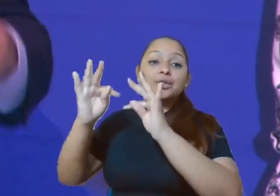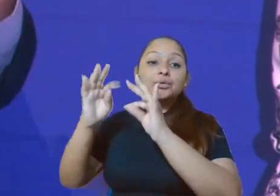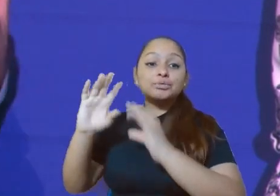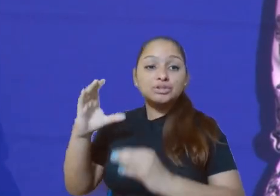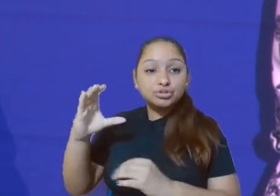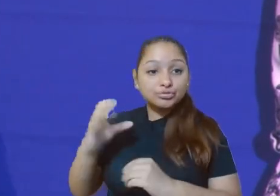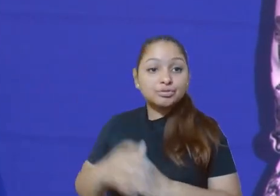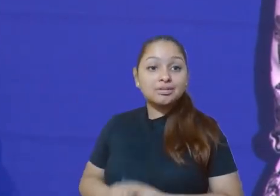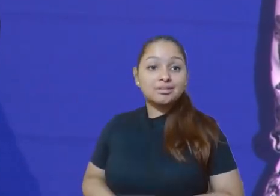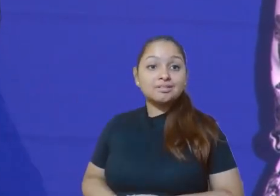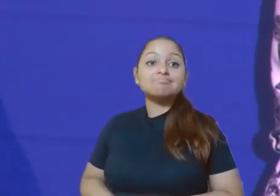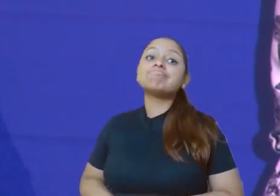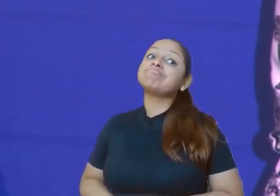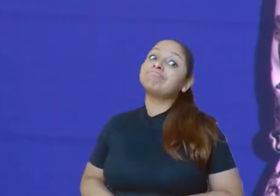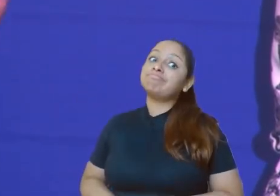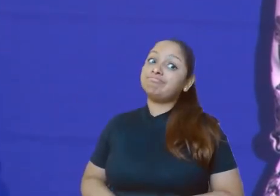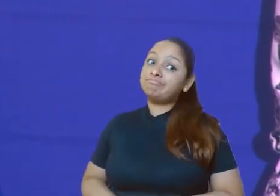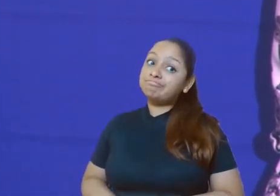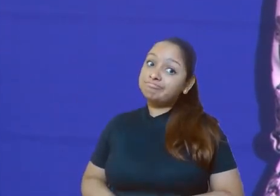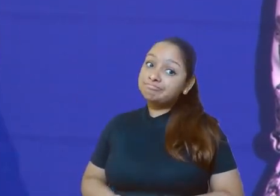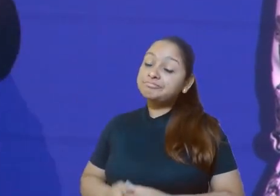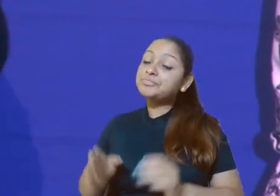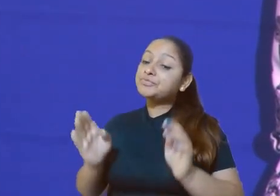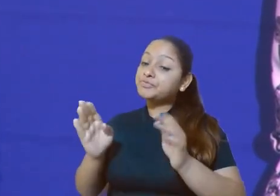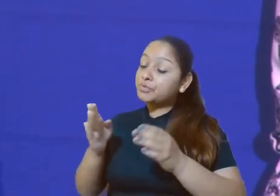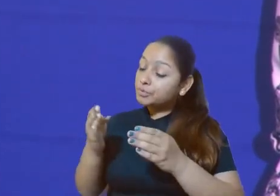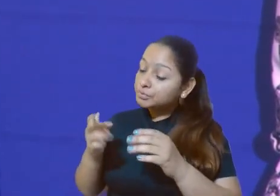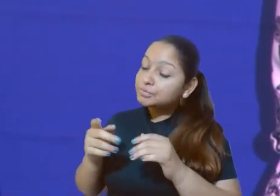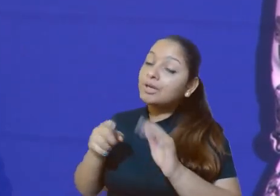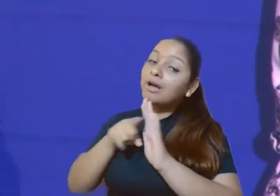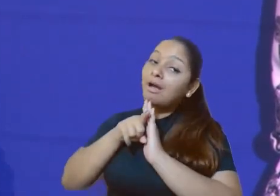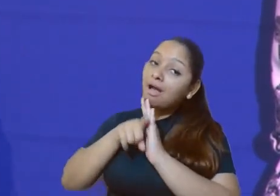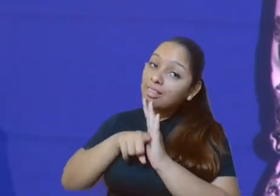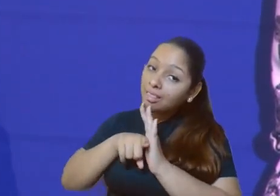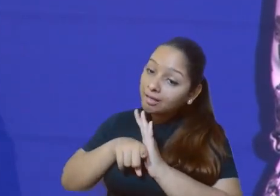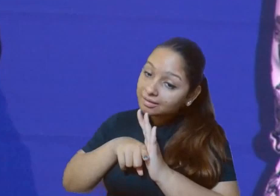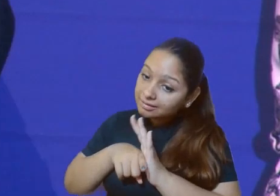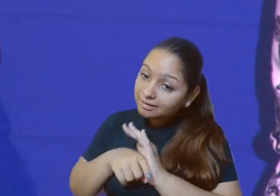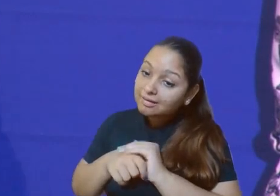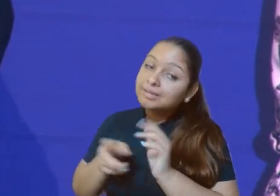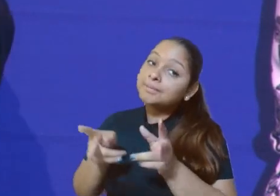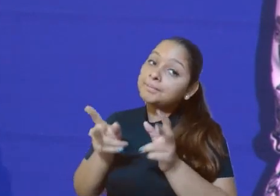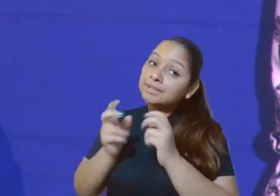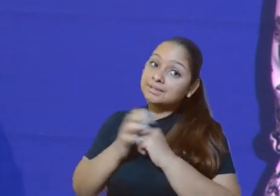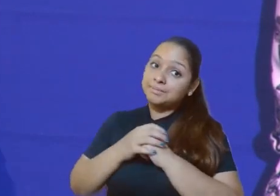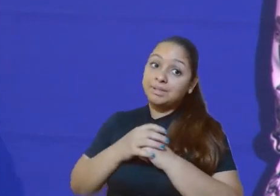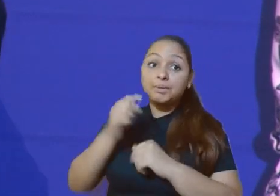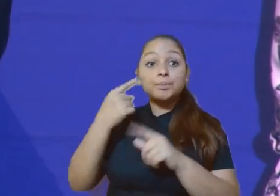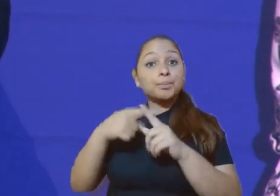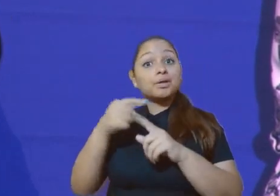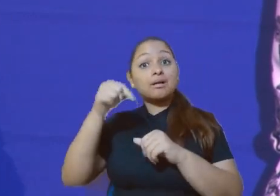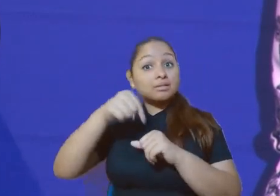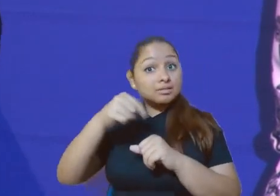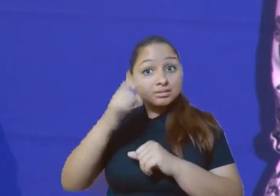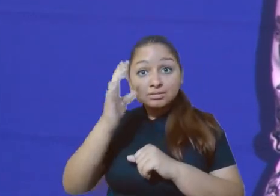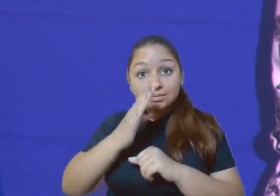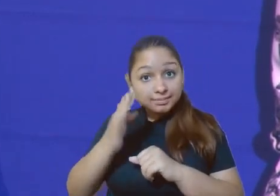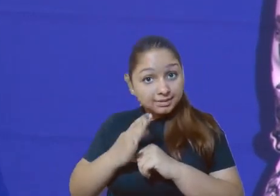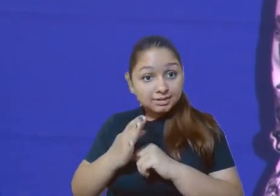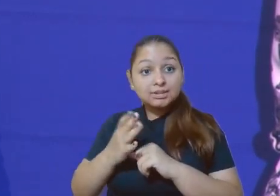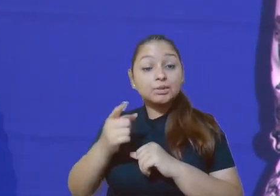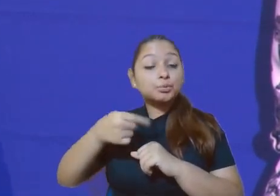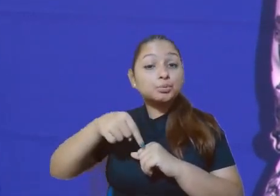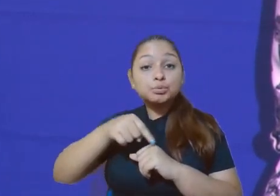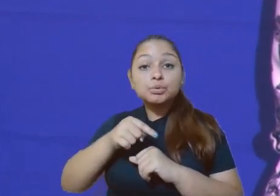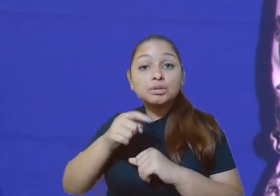scientific development. So this is one of the factors that need to be considered, because in Brazil, we are always in the